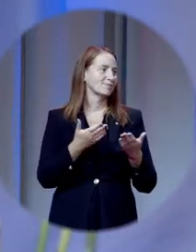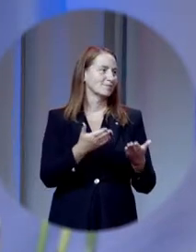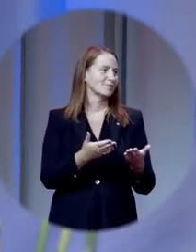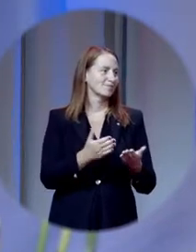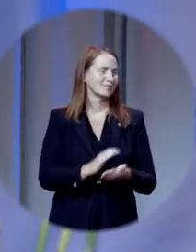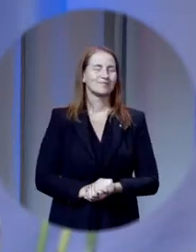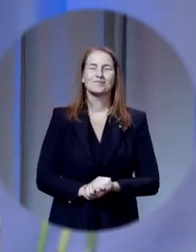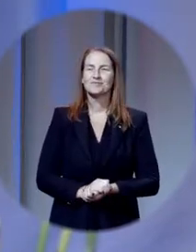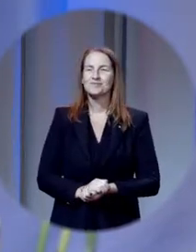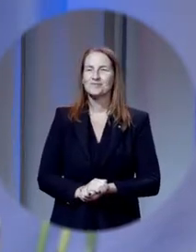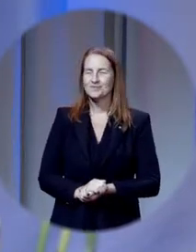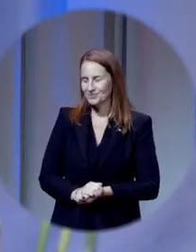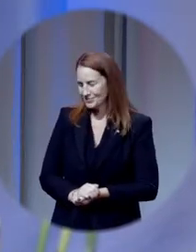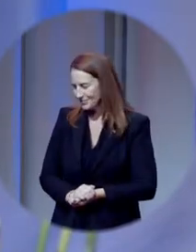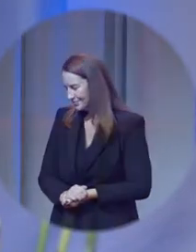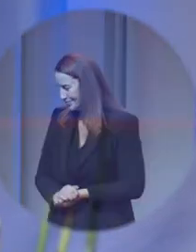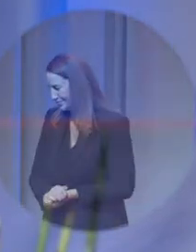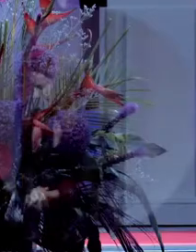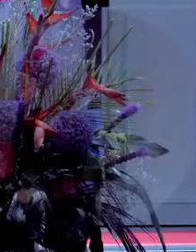Joe Eggleston.